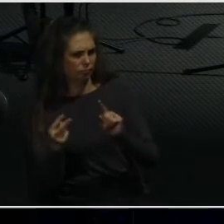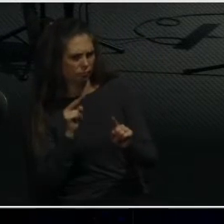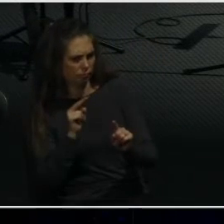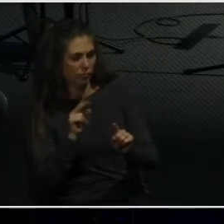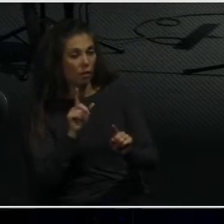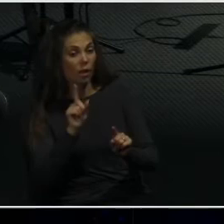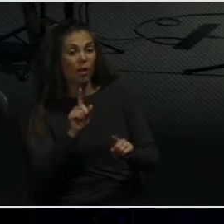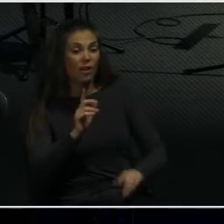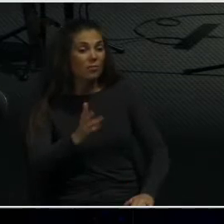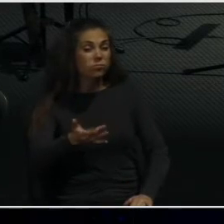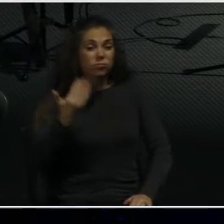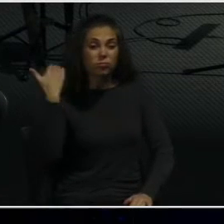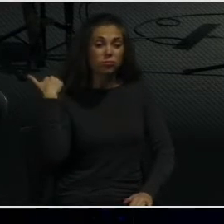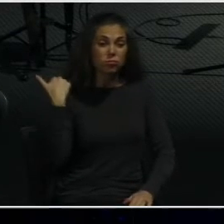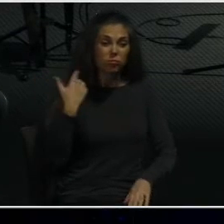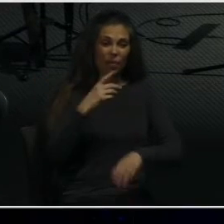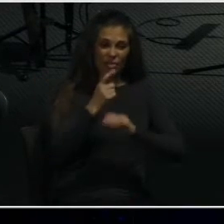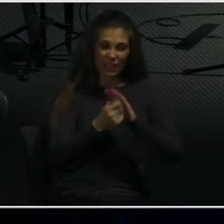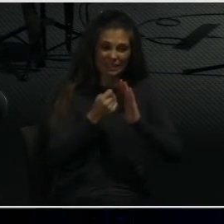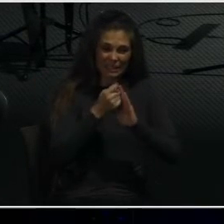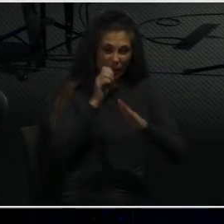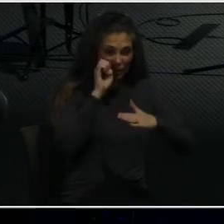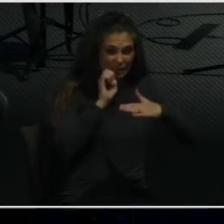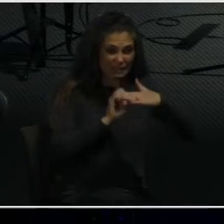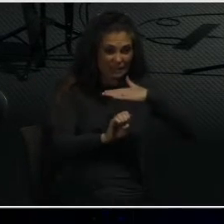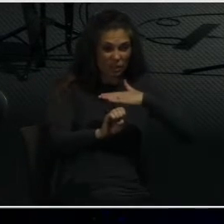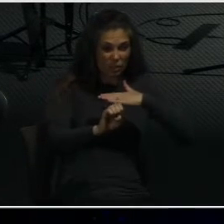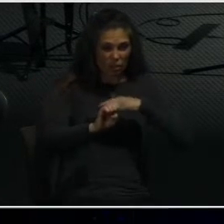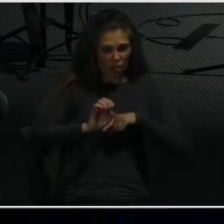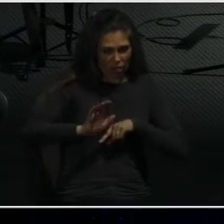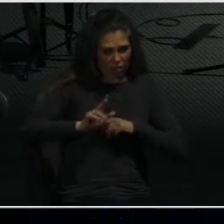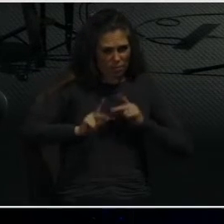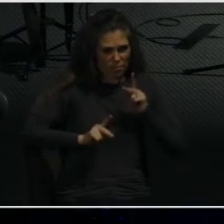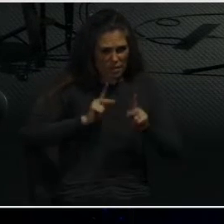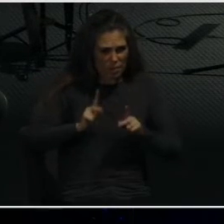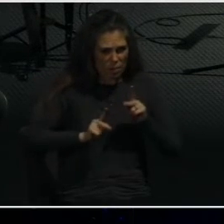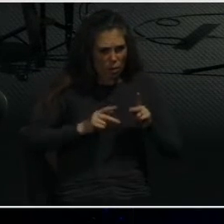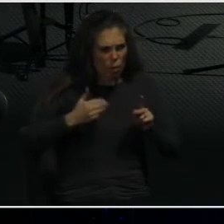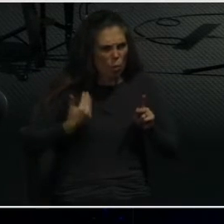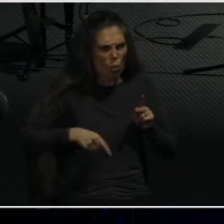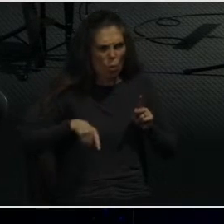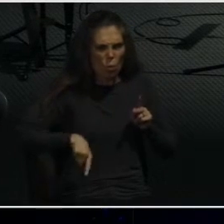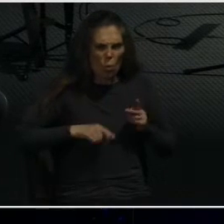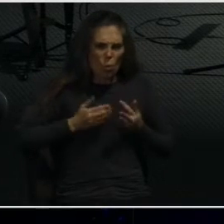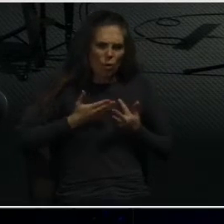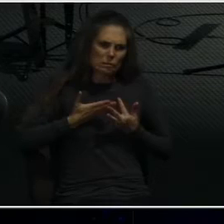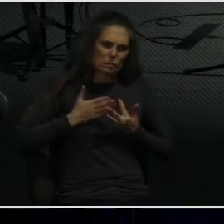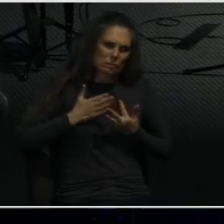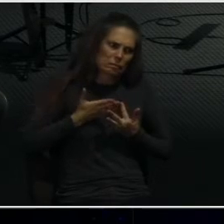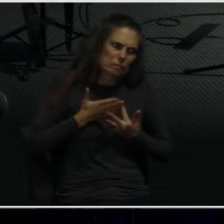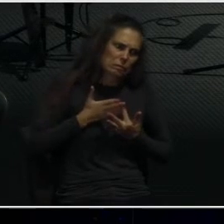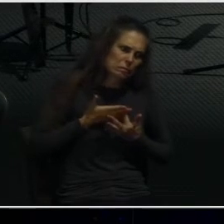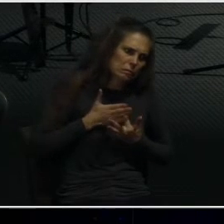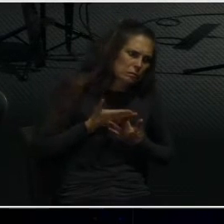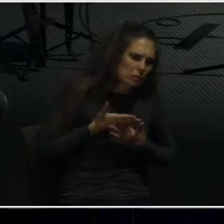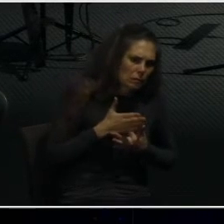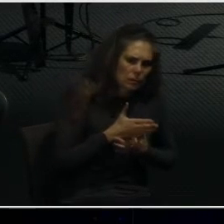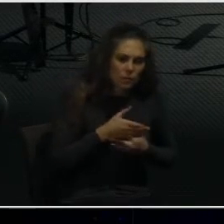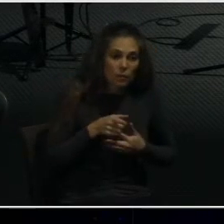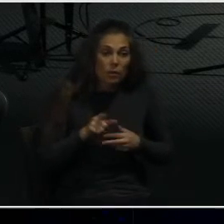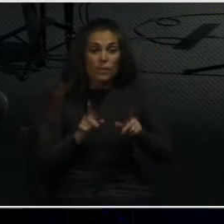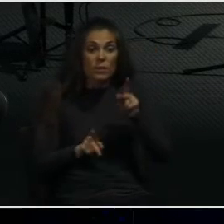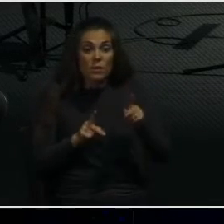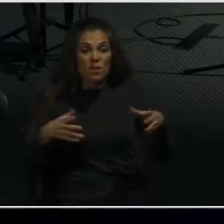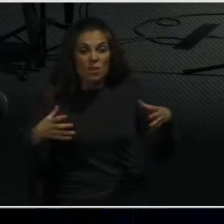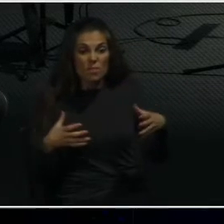endured multiple difficulties. They endured the national humiliation of their country being invaded by a